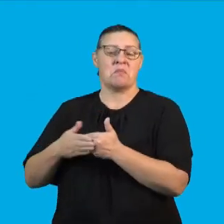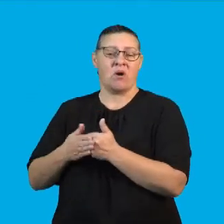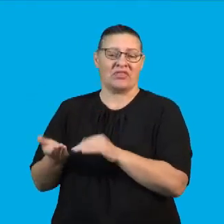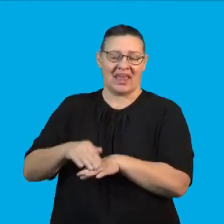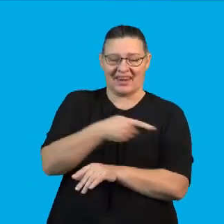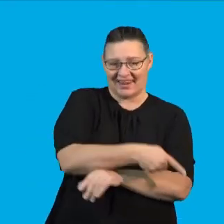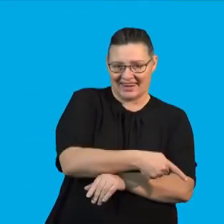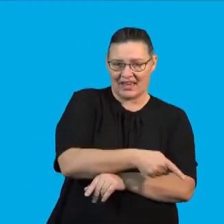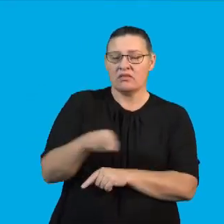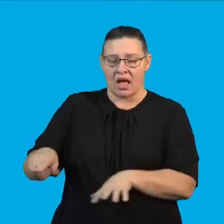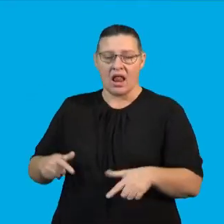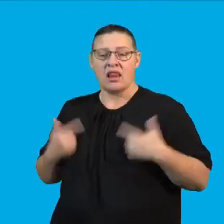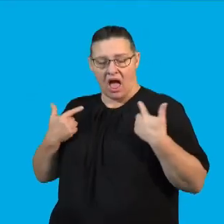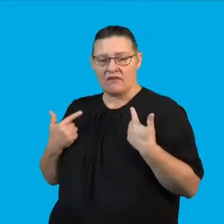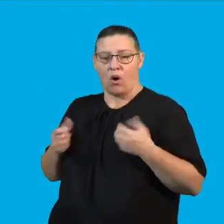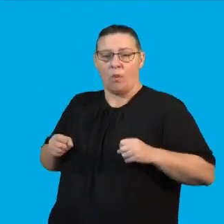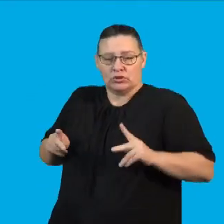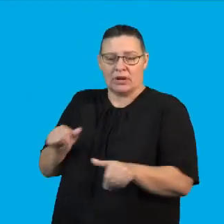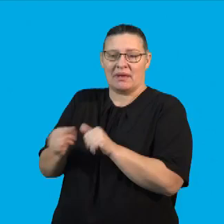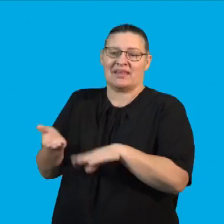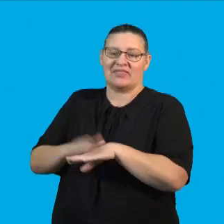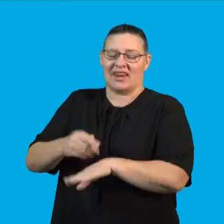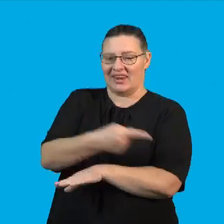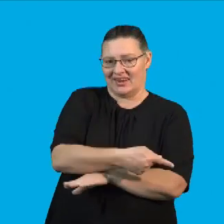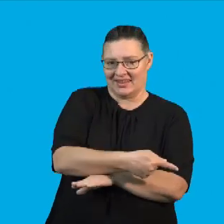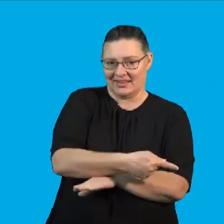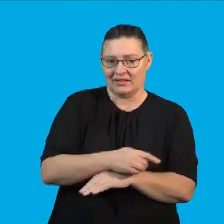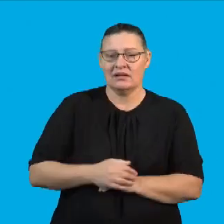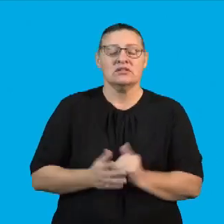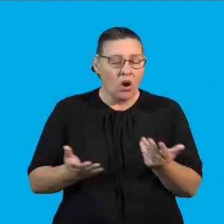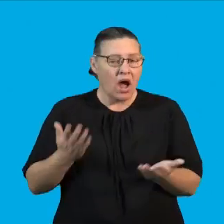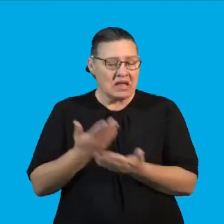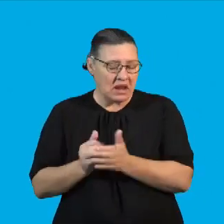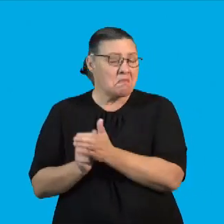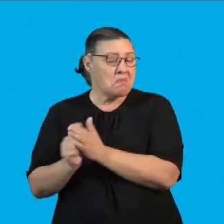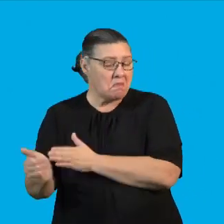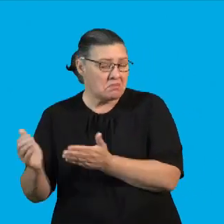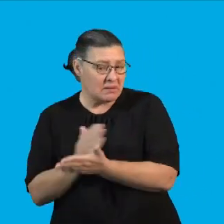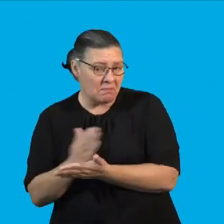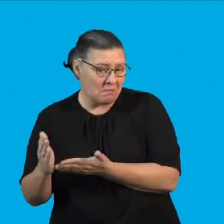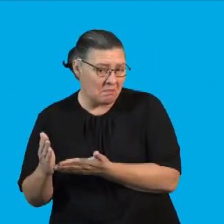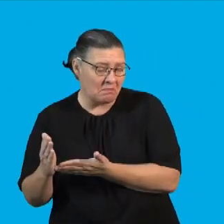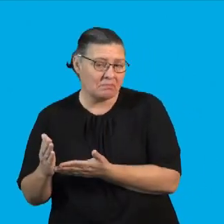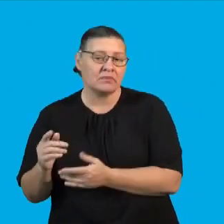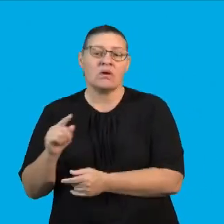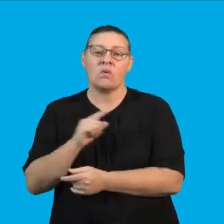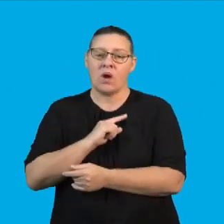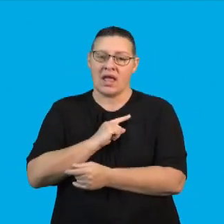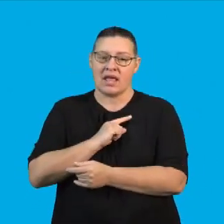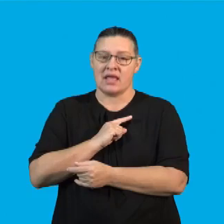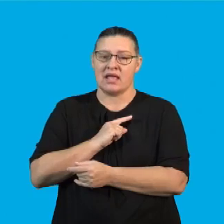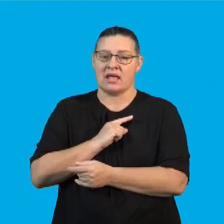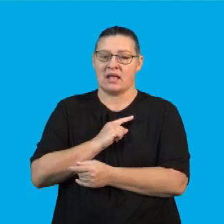giving them a better chance of survival. They can sometimes run away from danger